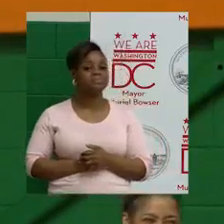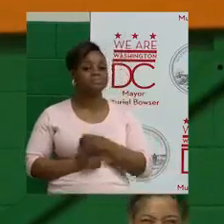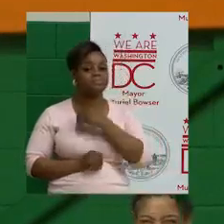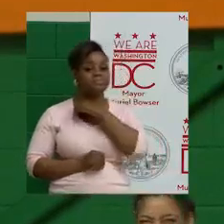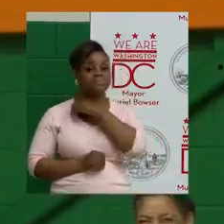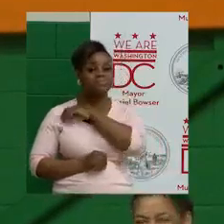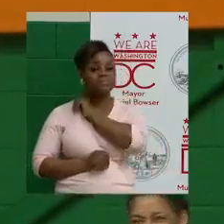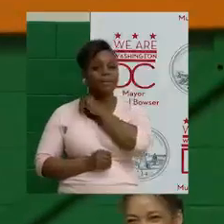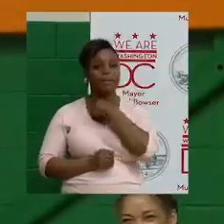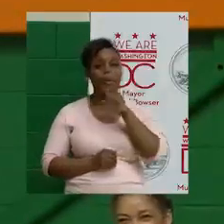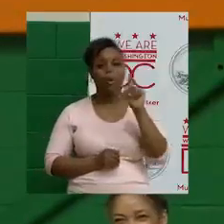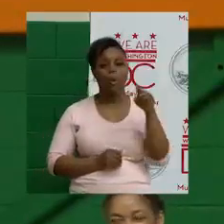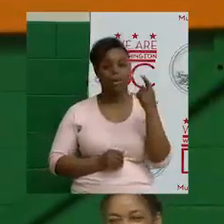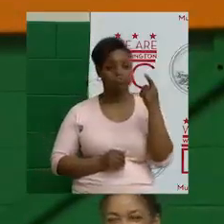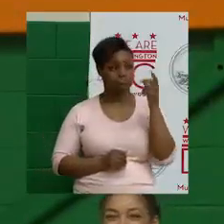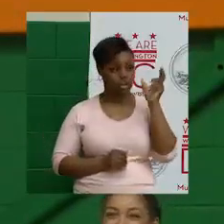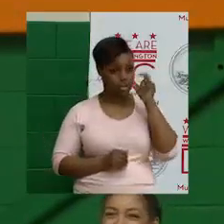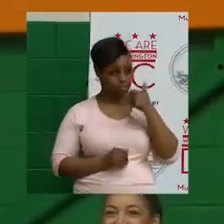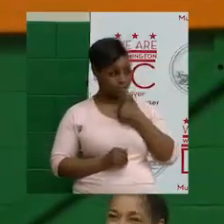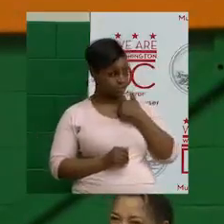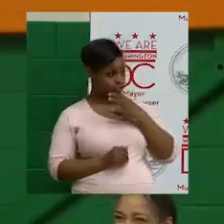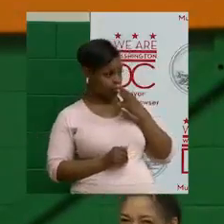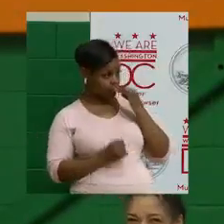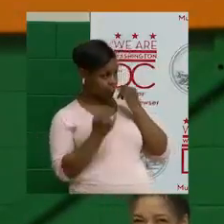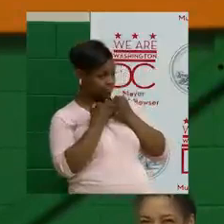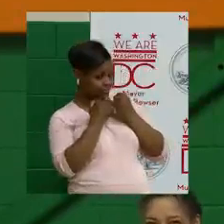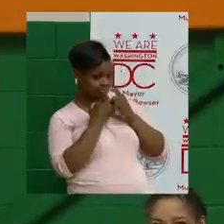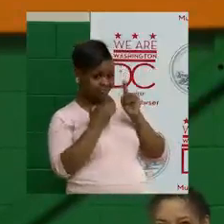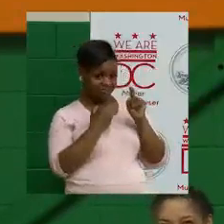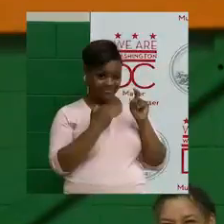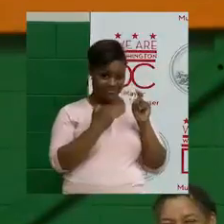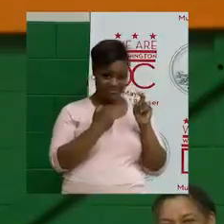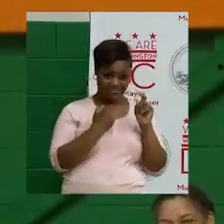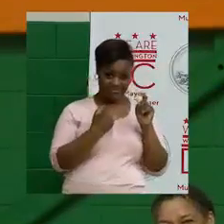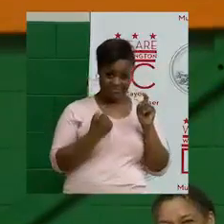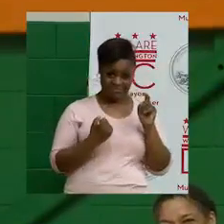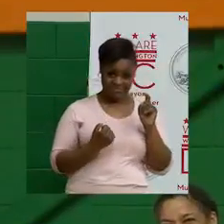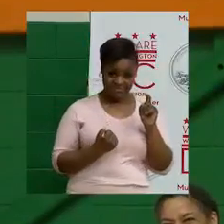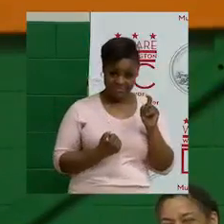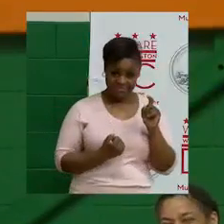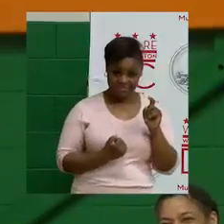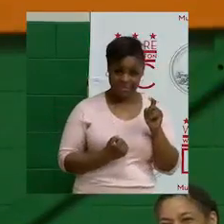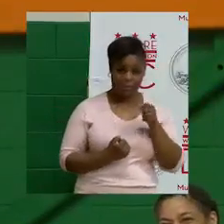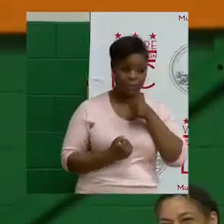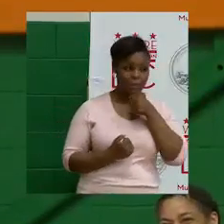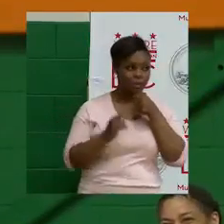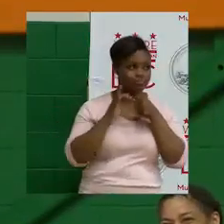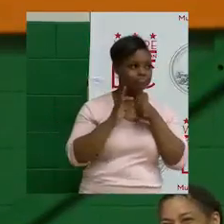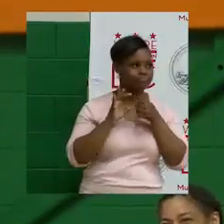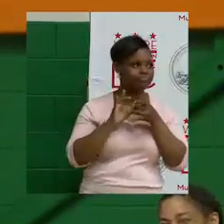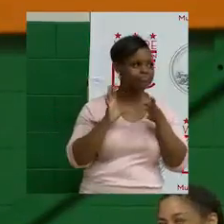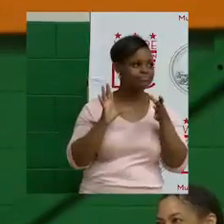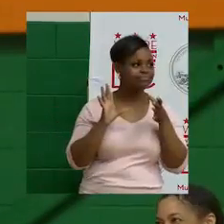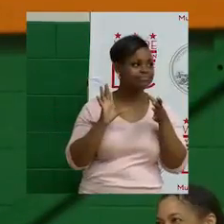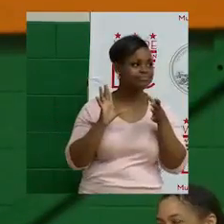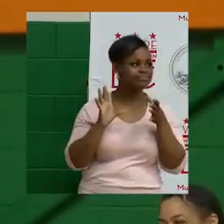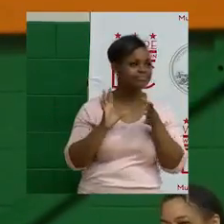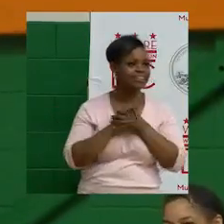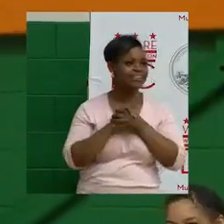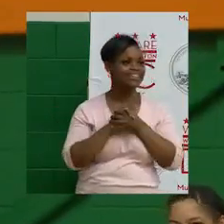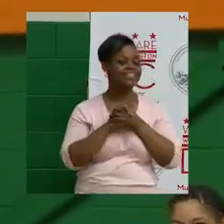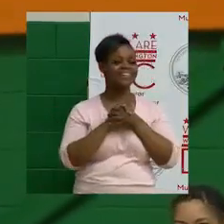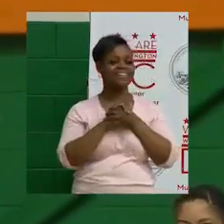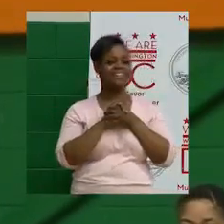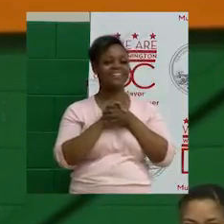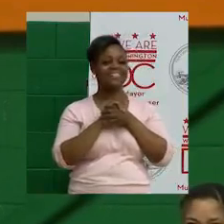Was I the only one hearing myself talk? I have one supporter here. Okay. I'm going to pretend everyone heard